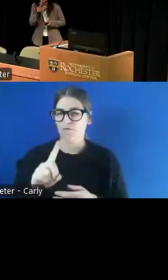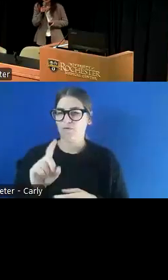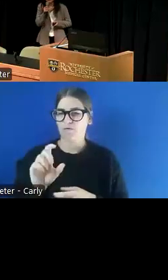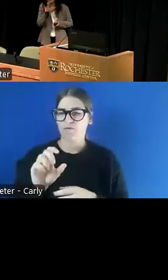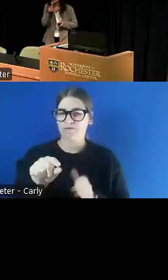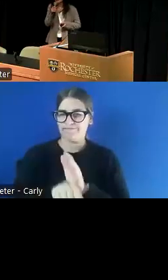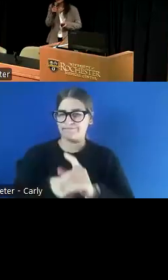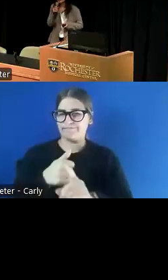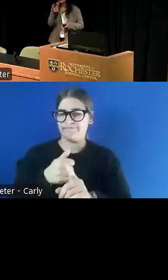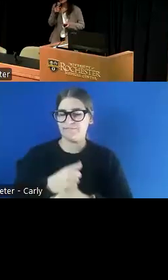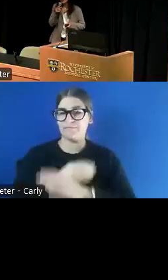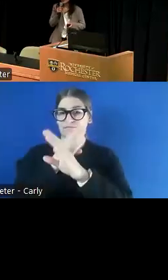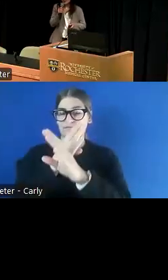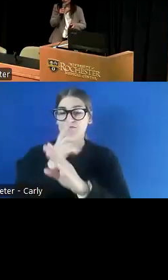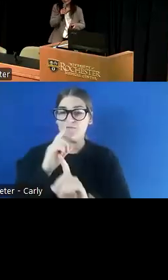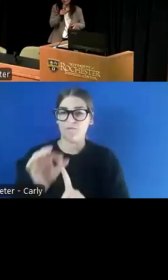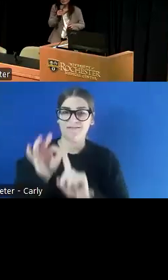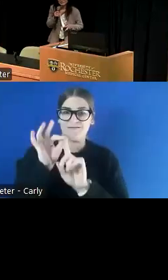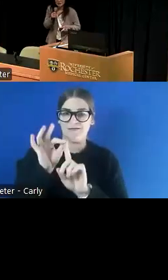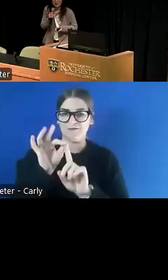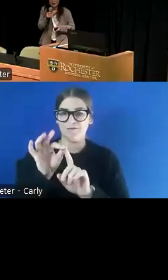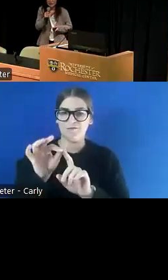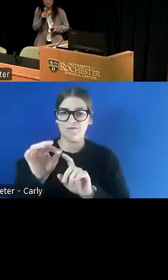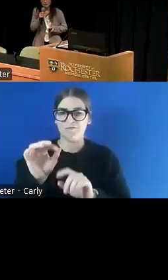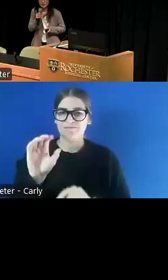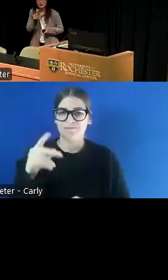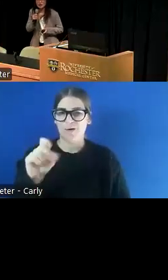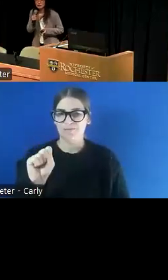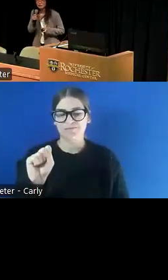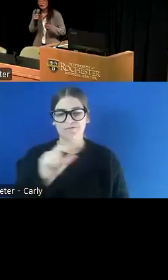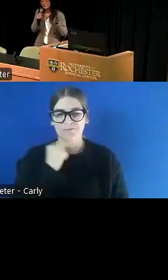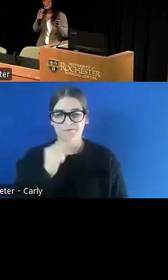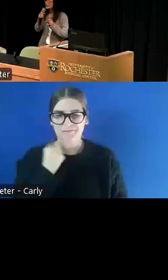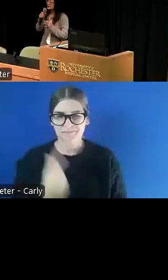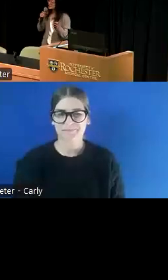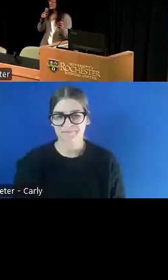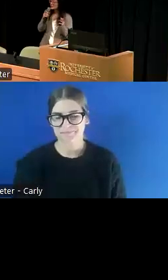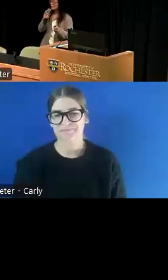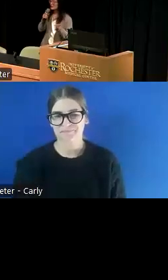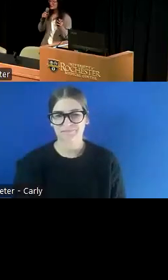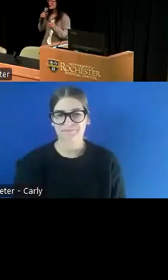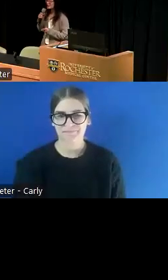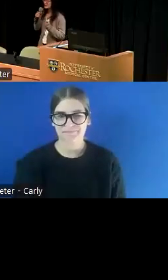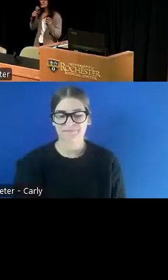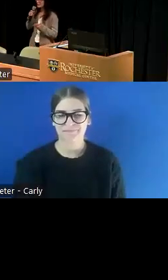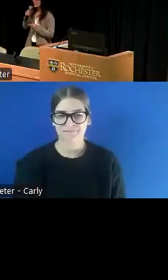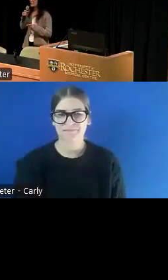for the special operation chaplains. And we made a distinction between prevention, intervention, postvention,